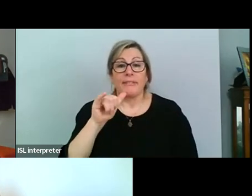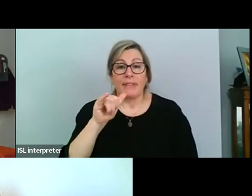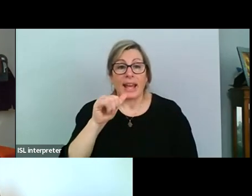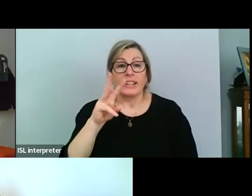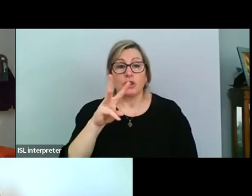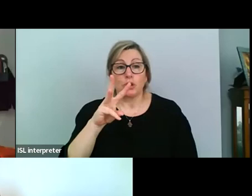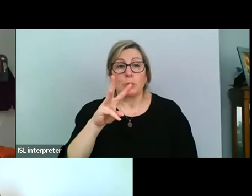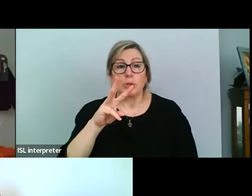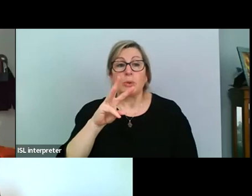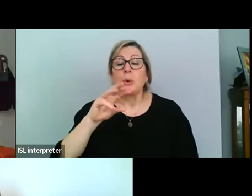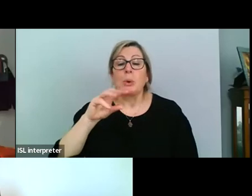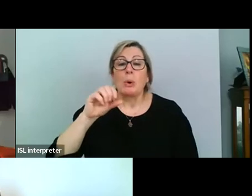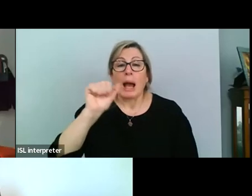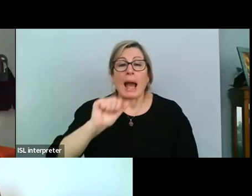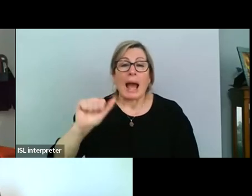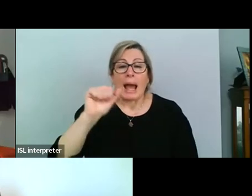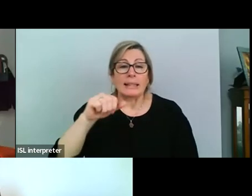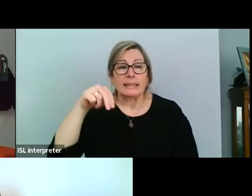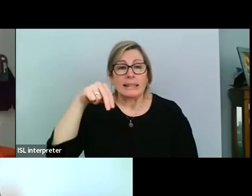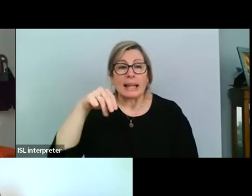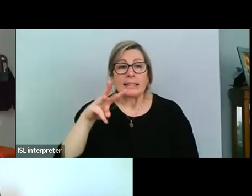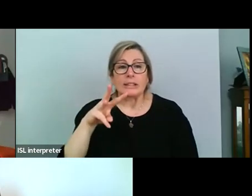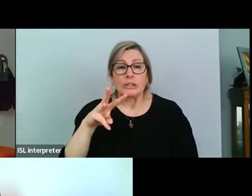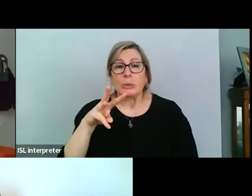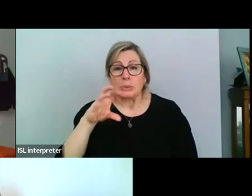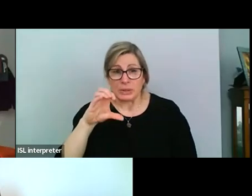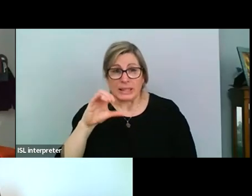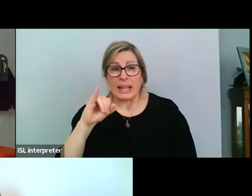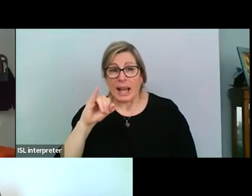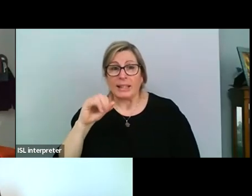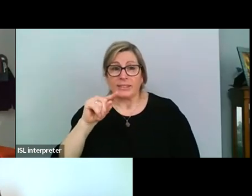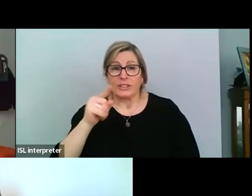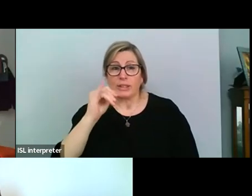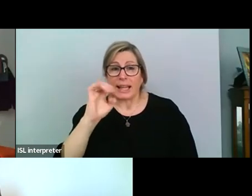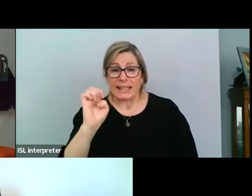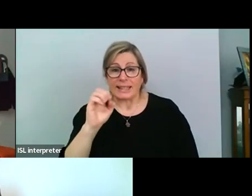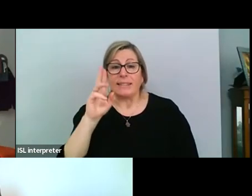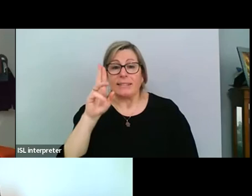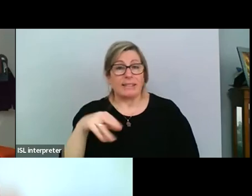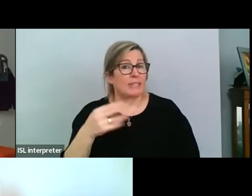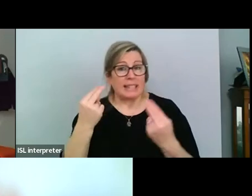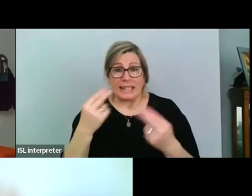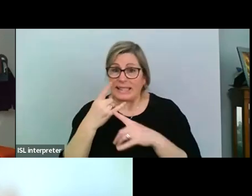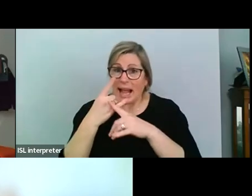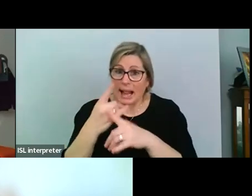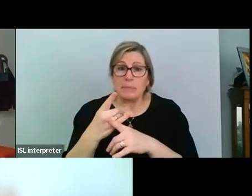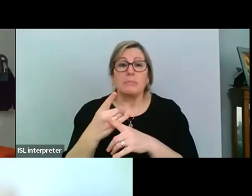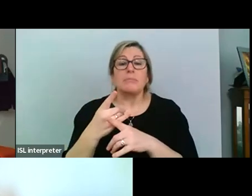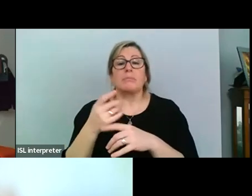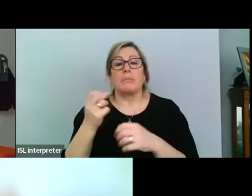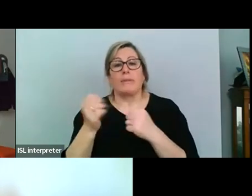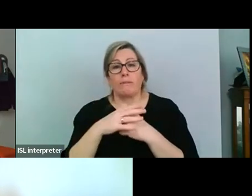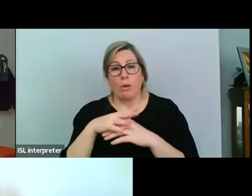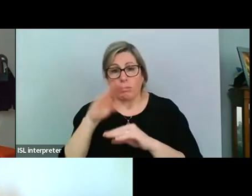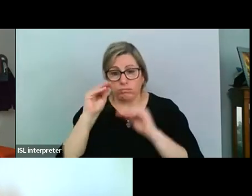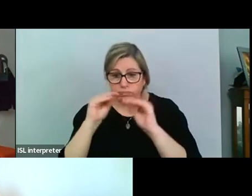faw@nwci.ie. If you need any additional support, filling out the public consultation, the submission, anything like that, feel free to email me. I'd